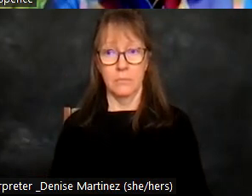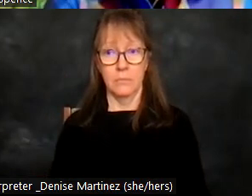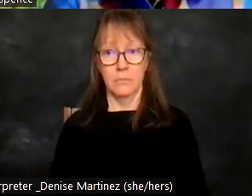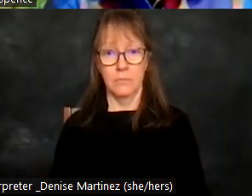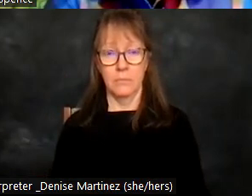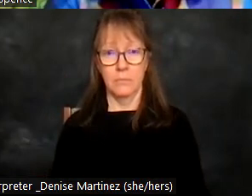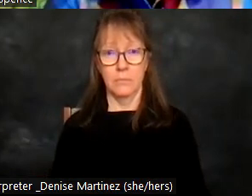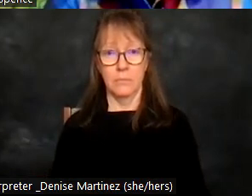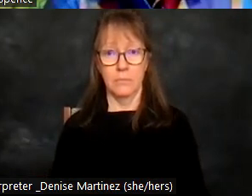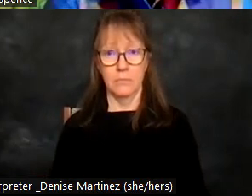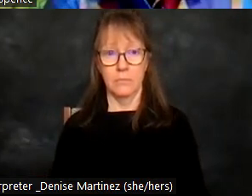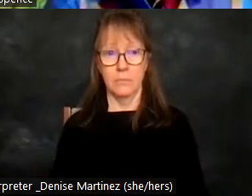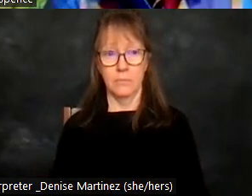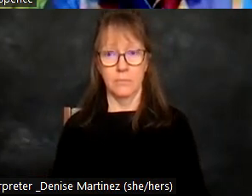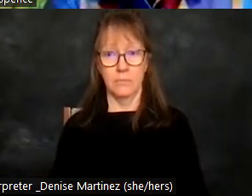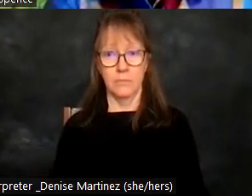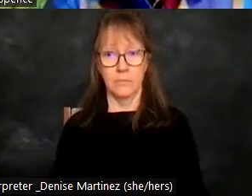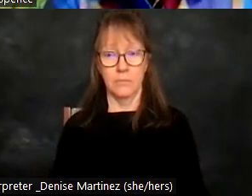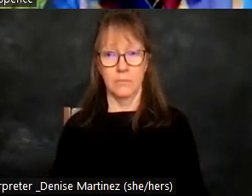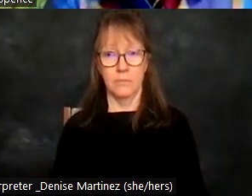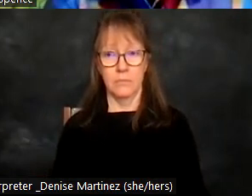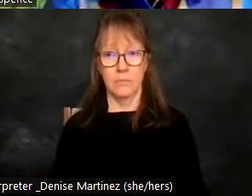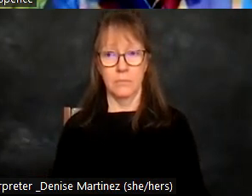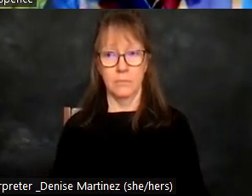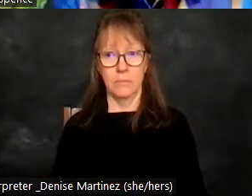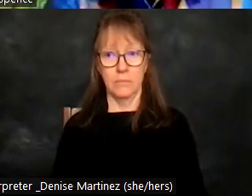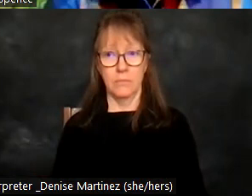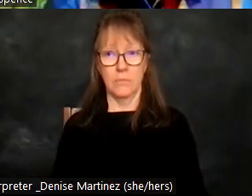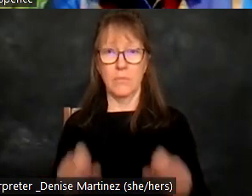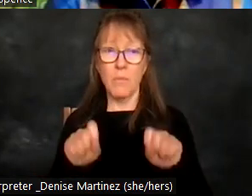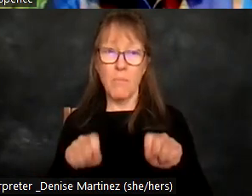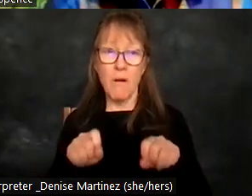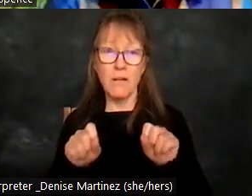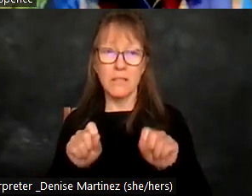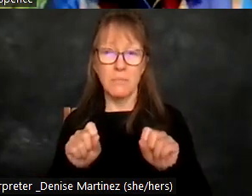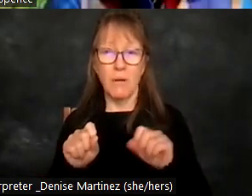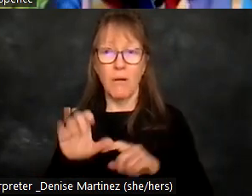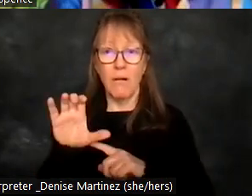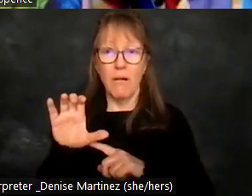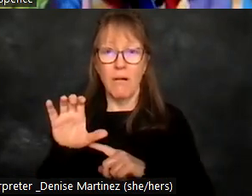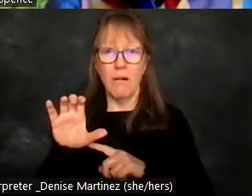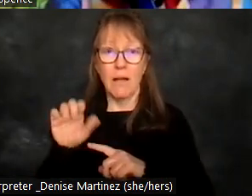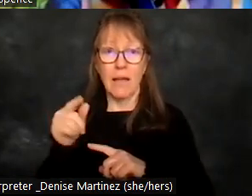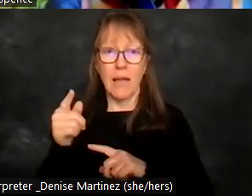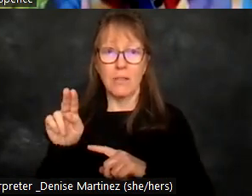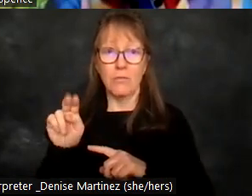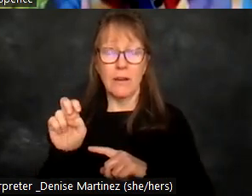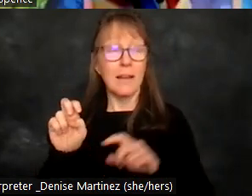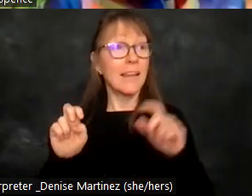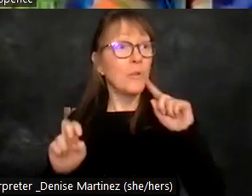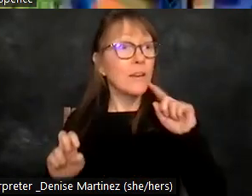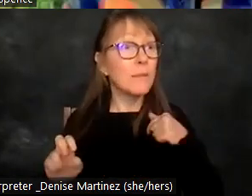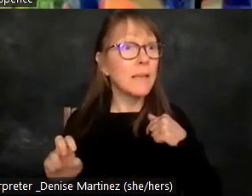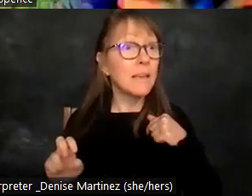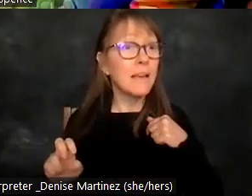The delay might be if Catherine is speaking with our interpreter. Trying to. Can you hear me? Oh, there we go. Hi, Catherine. Okay, sorry Nous about.